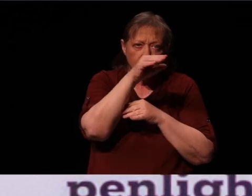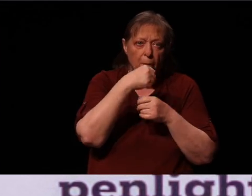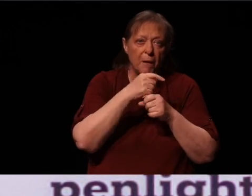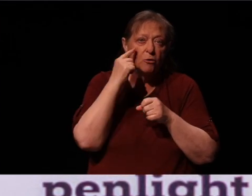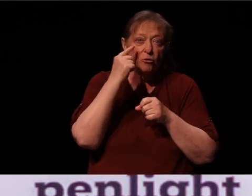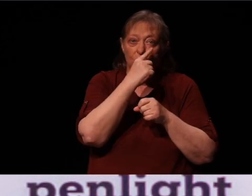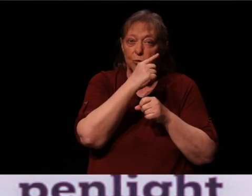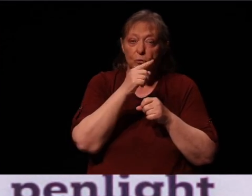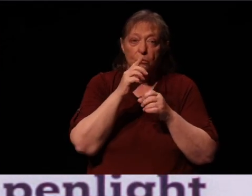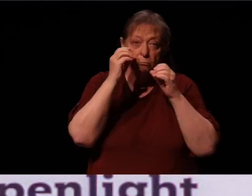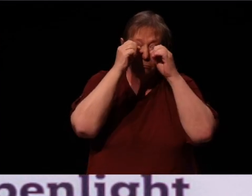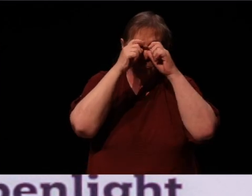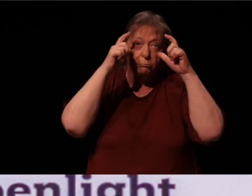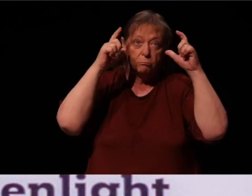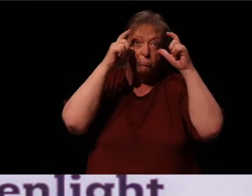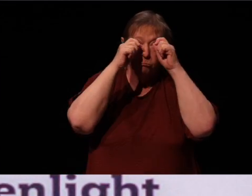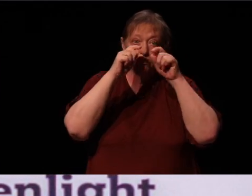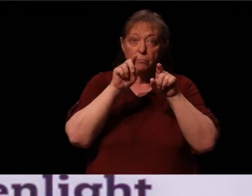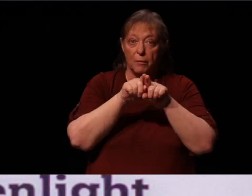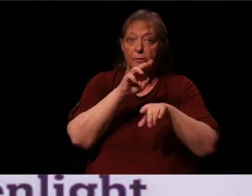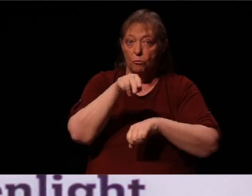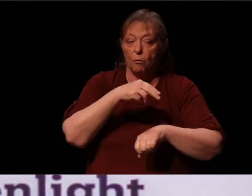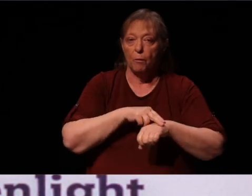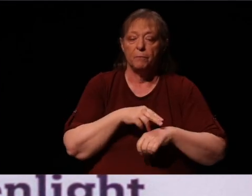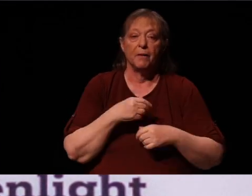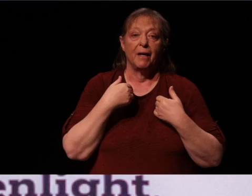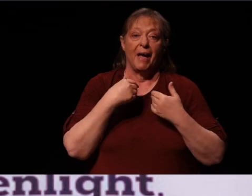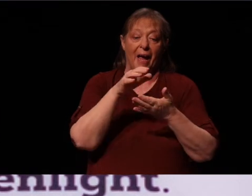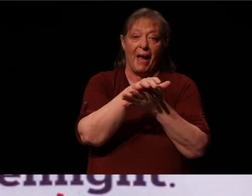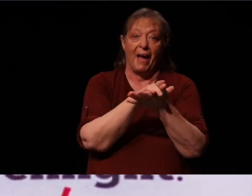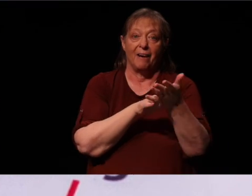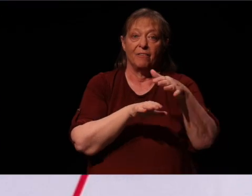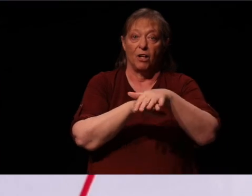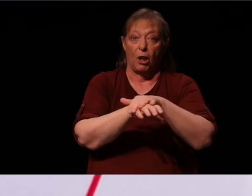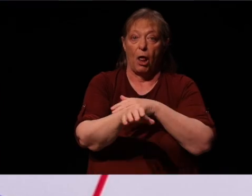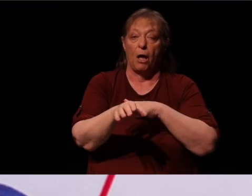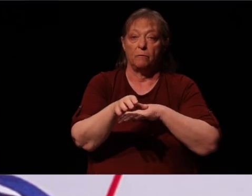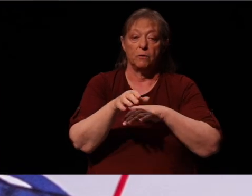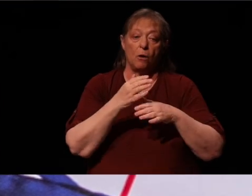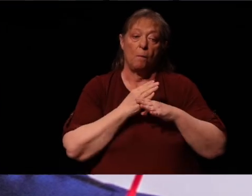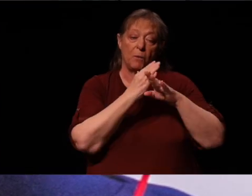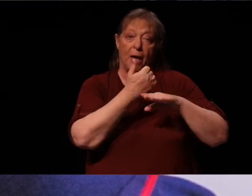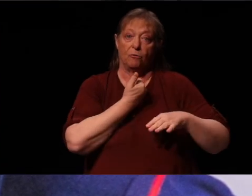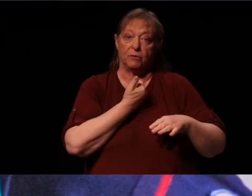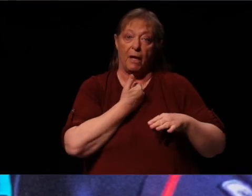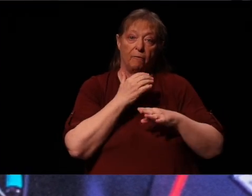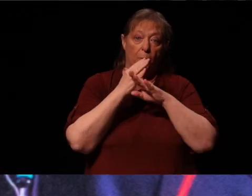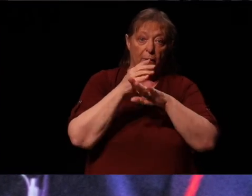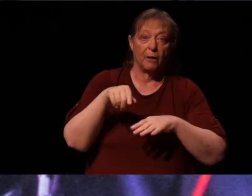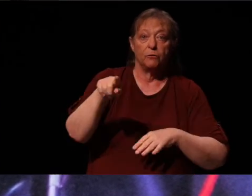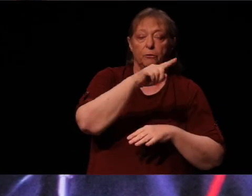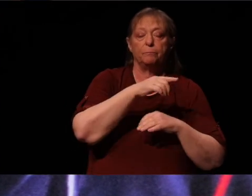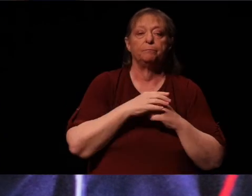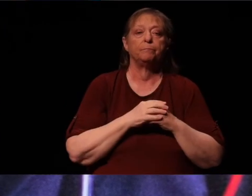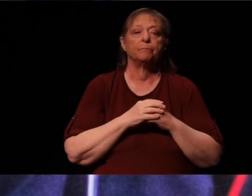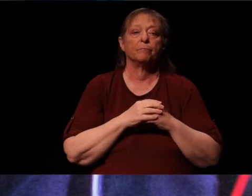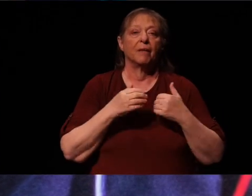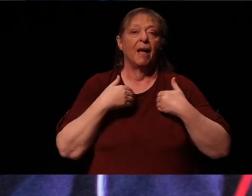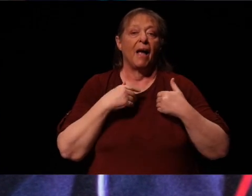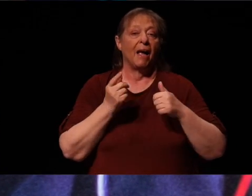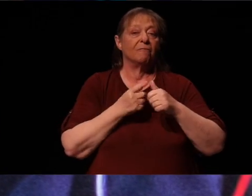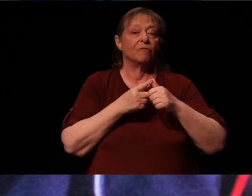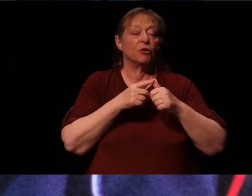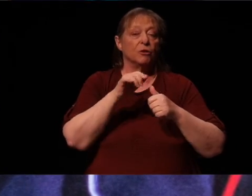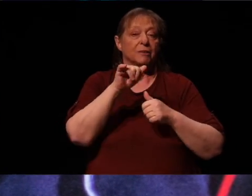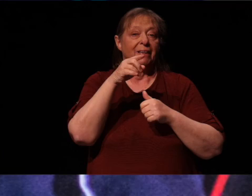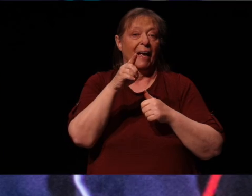pupils are reactive and doing the things they're supposed to do. She has gloves to keep herself protected and you protected.